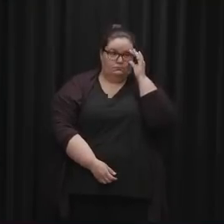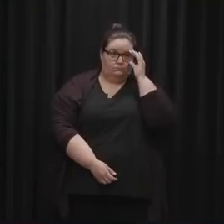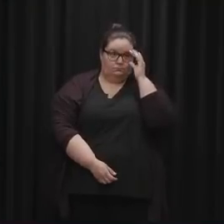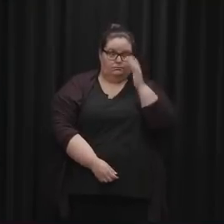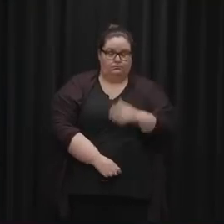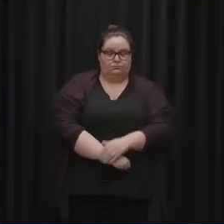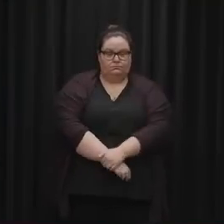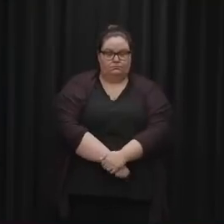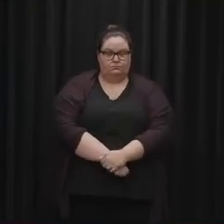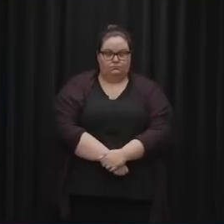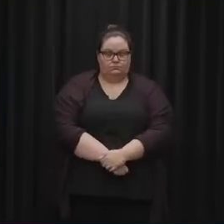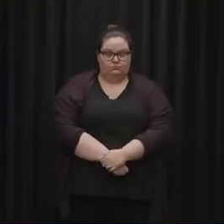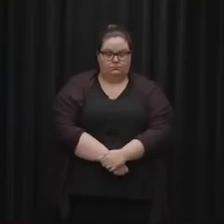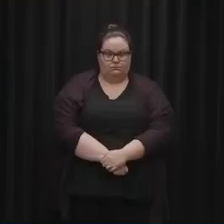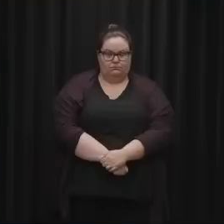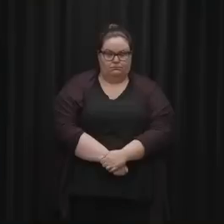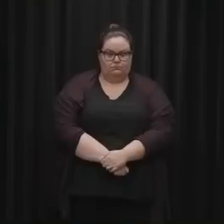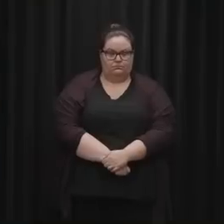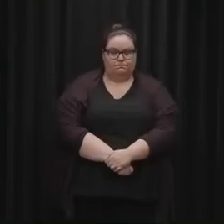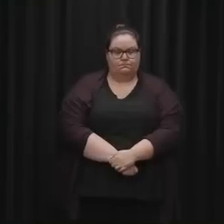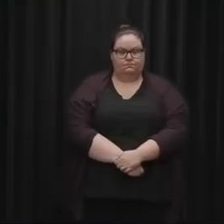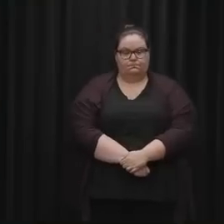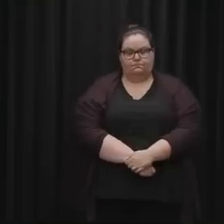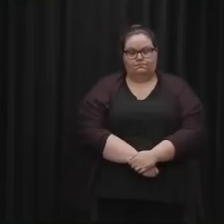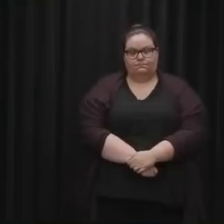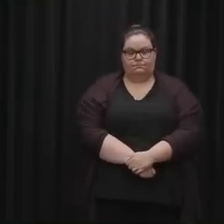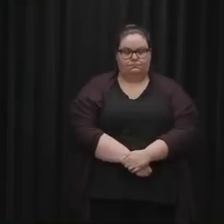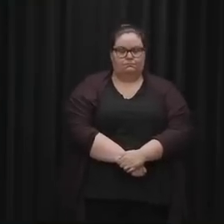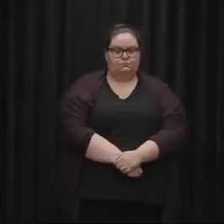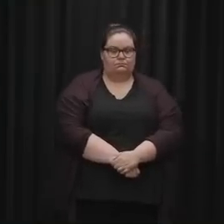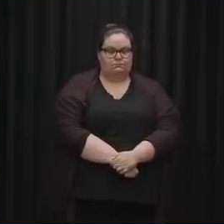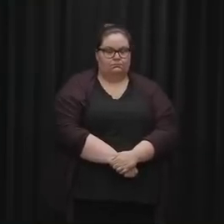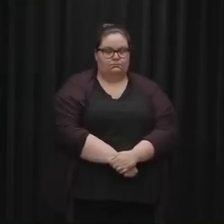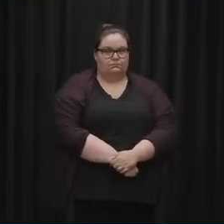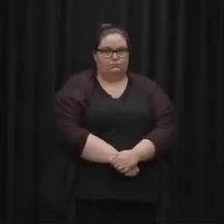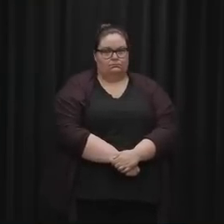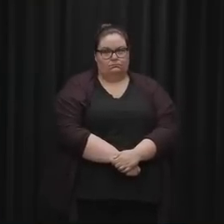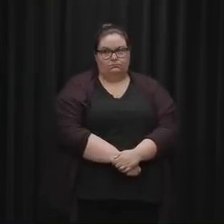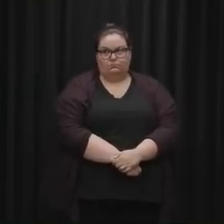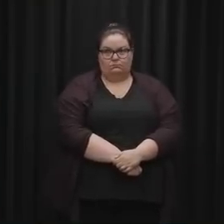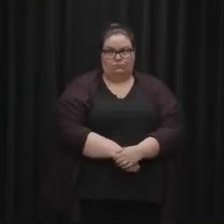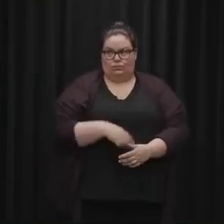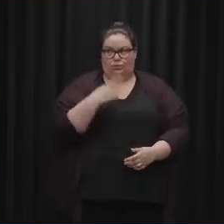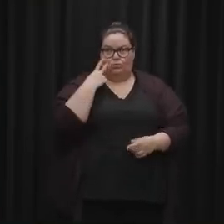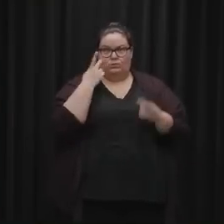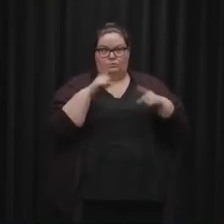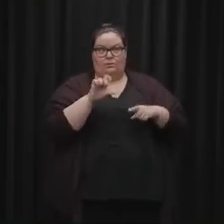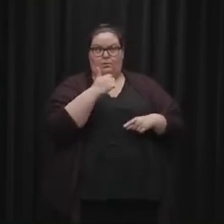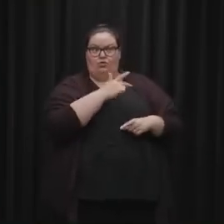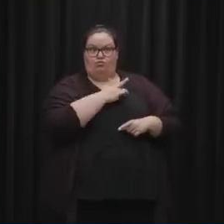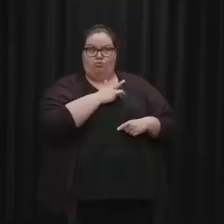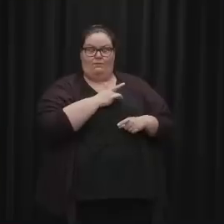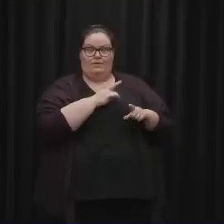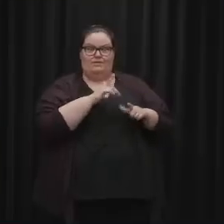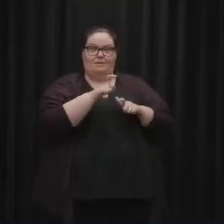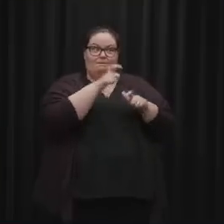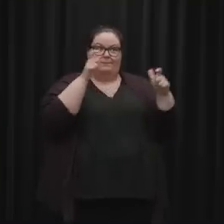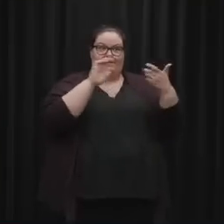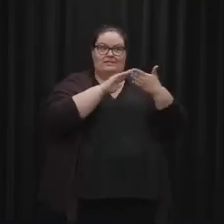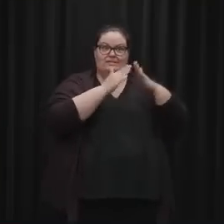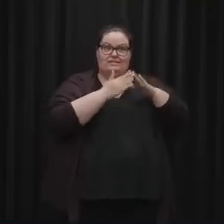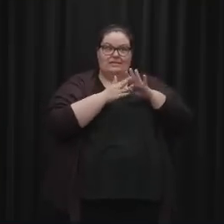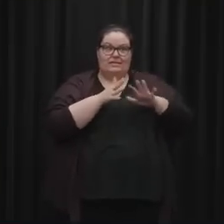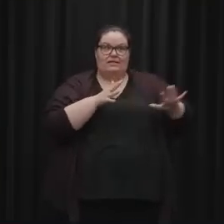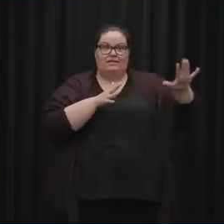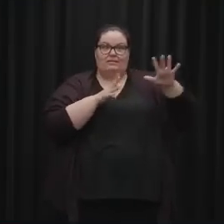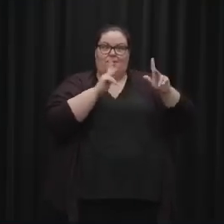once again. This shows how difficult large outbreaks can be to manage, especially in large cities